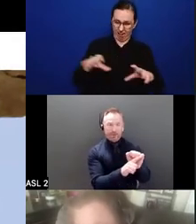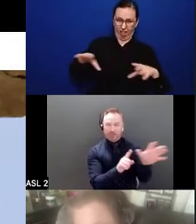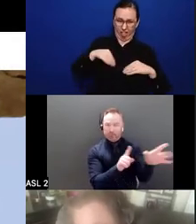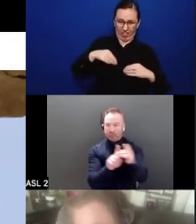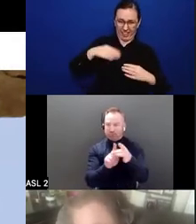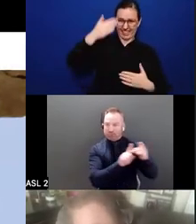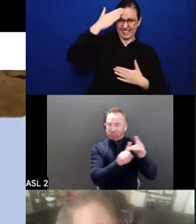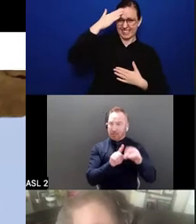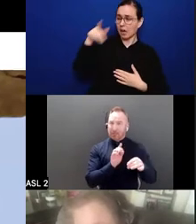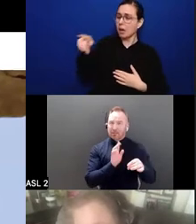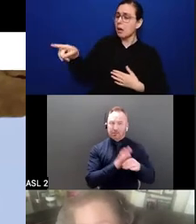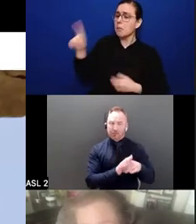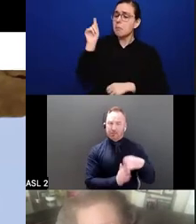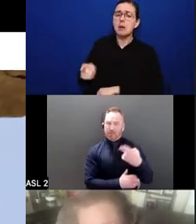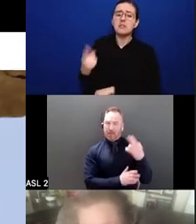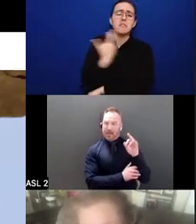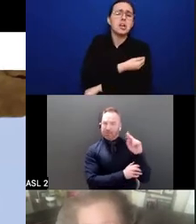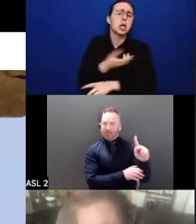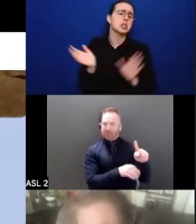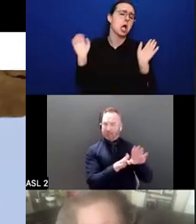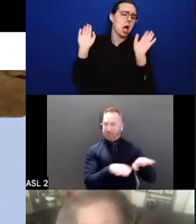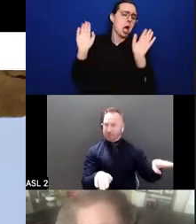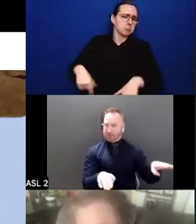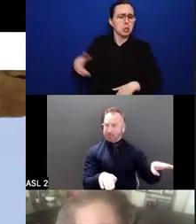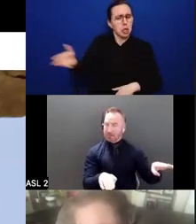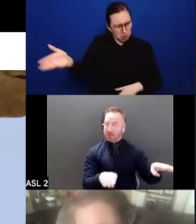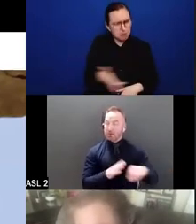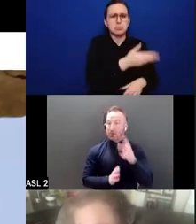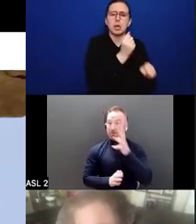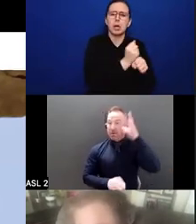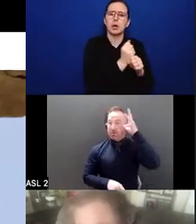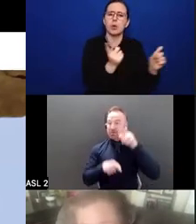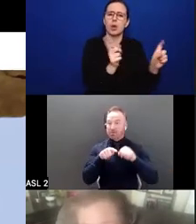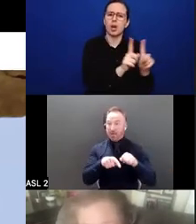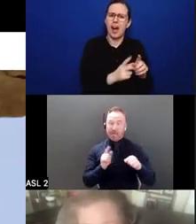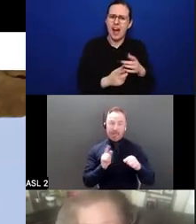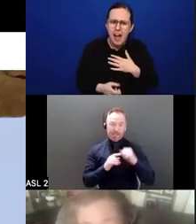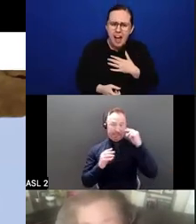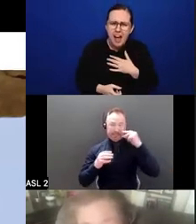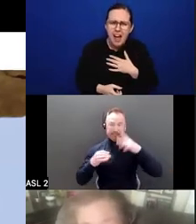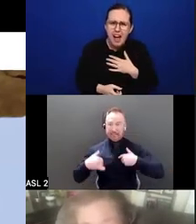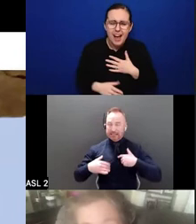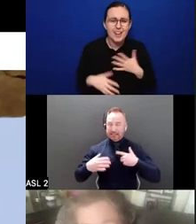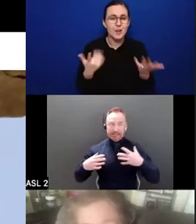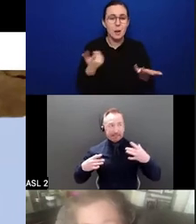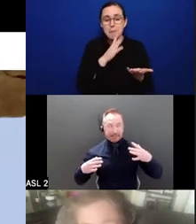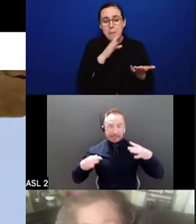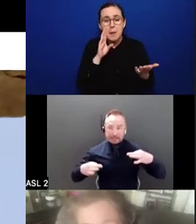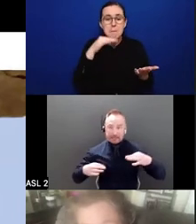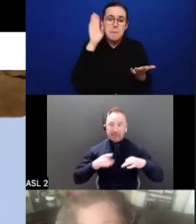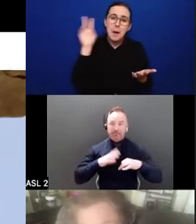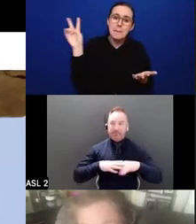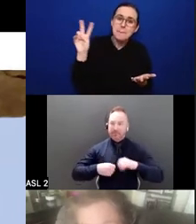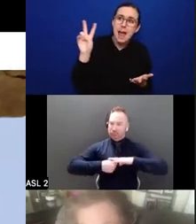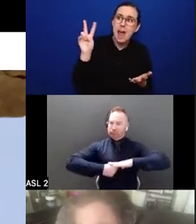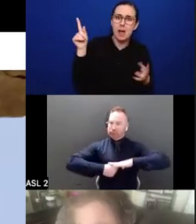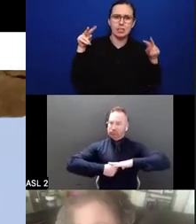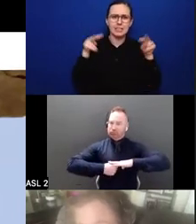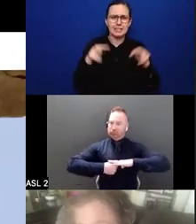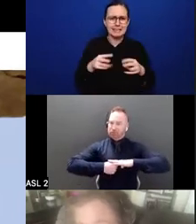children. So parents had to make a very stressful decision whether or not to have somebody in their home or to